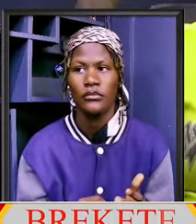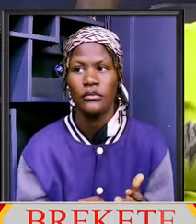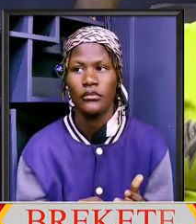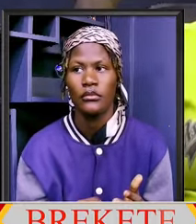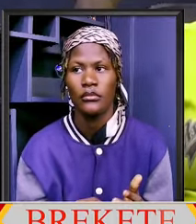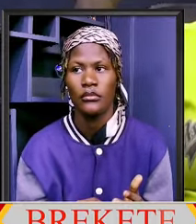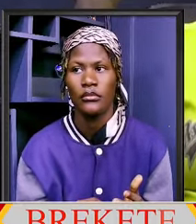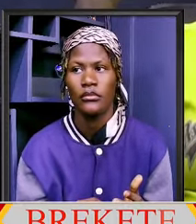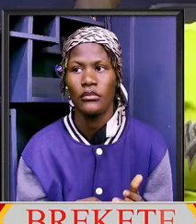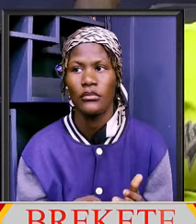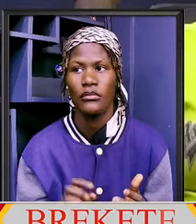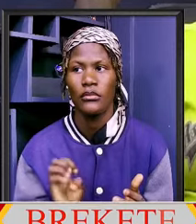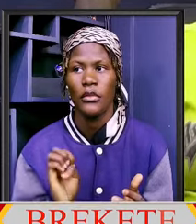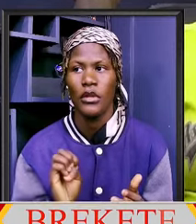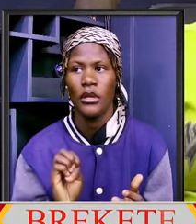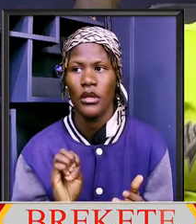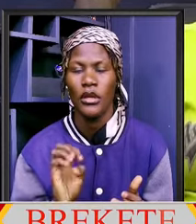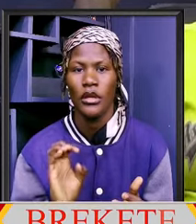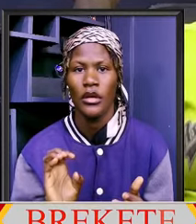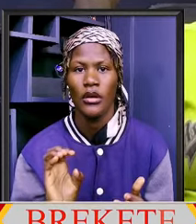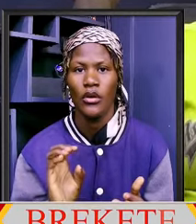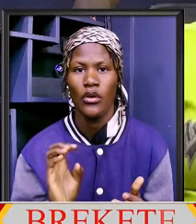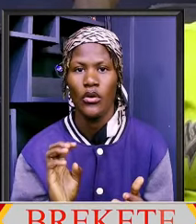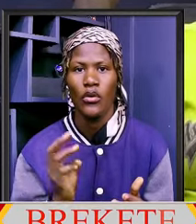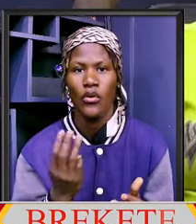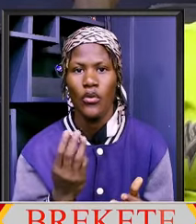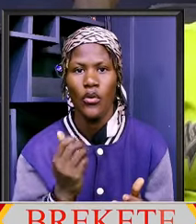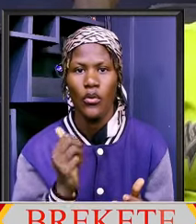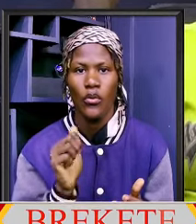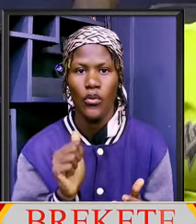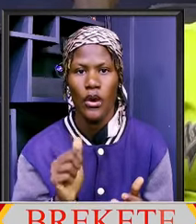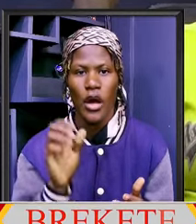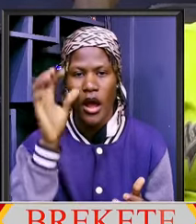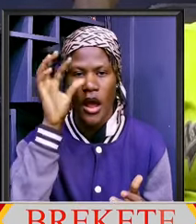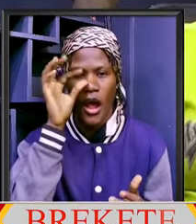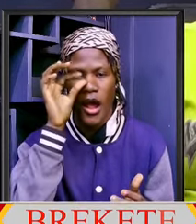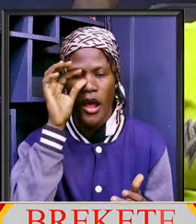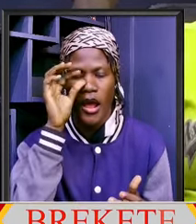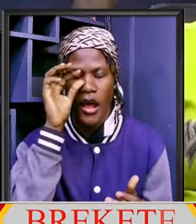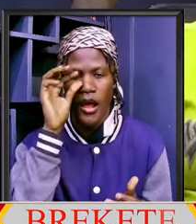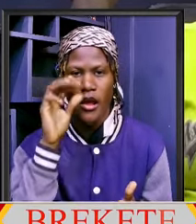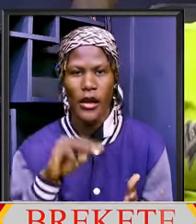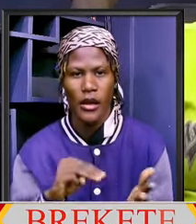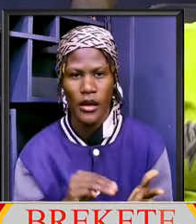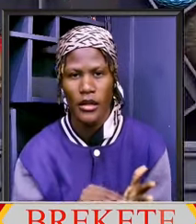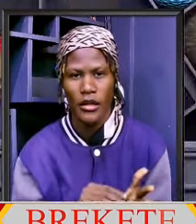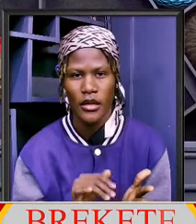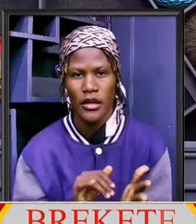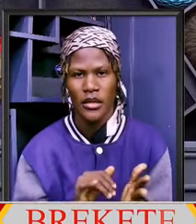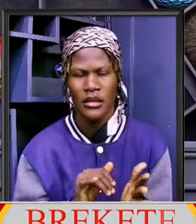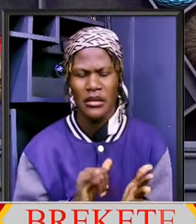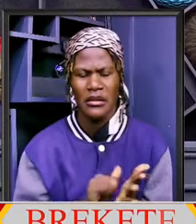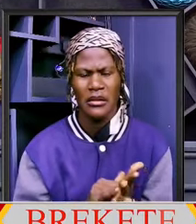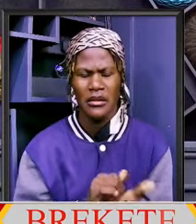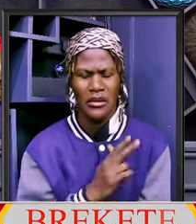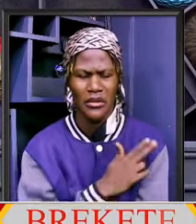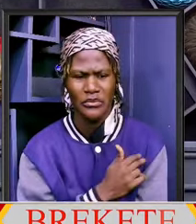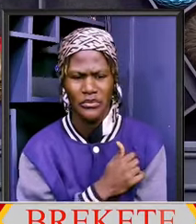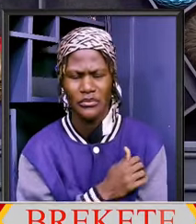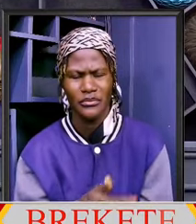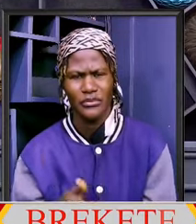Equa Eye Clinic. I be I sent something. That hospital where they refer people for eye.